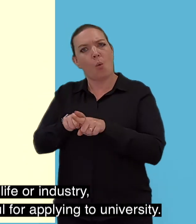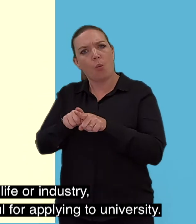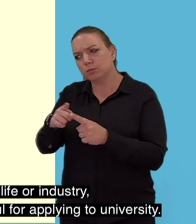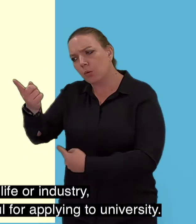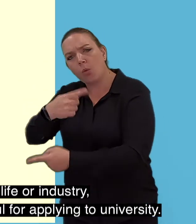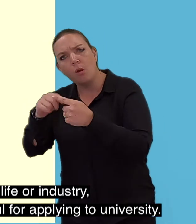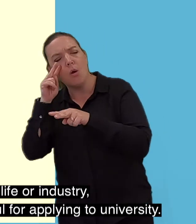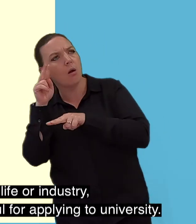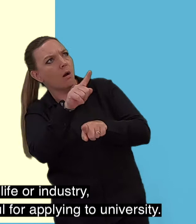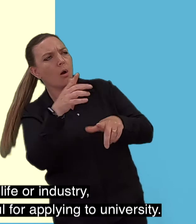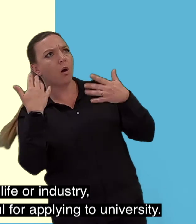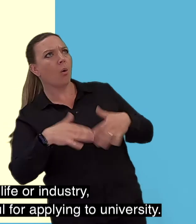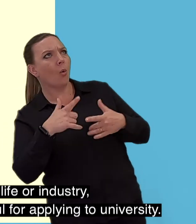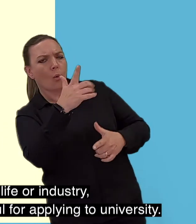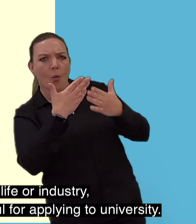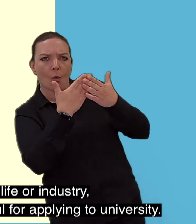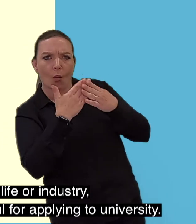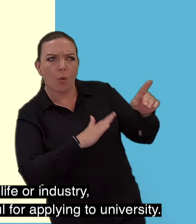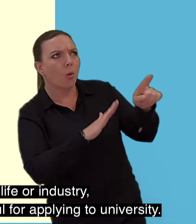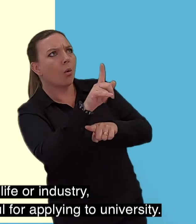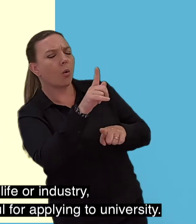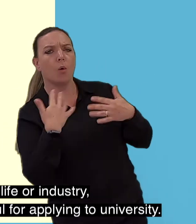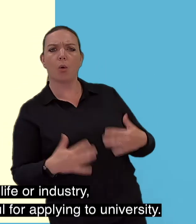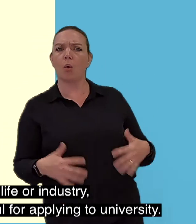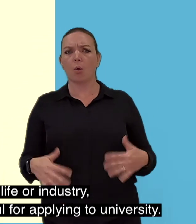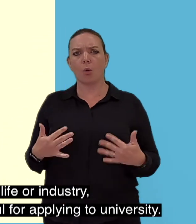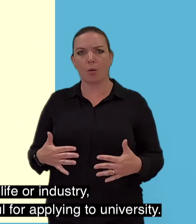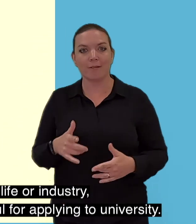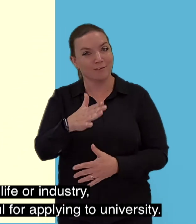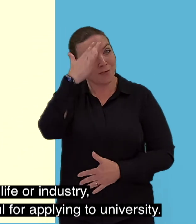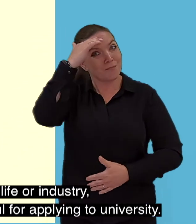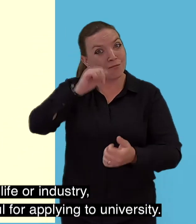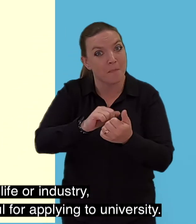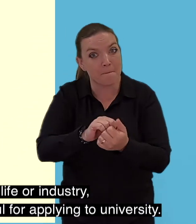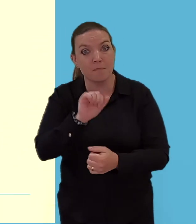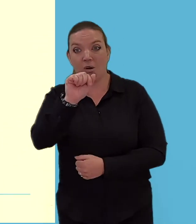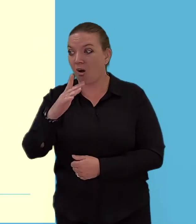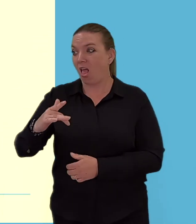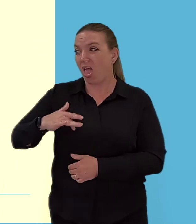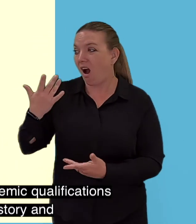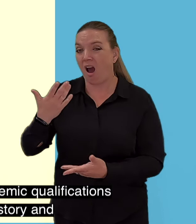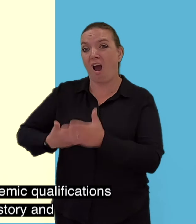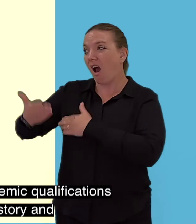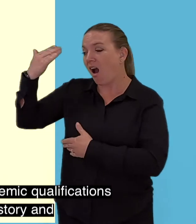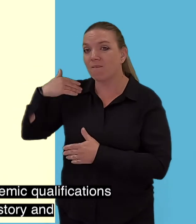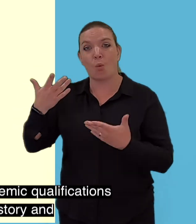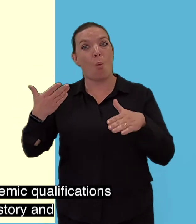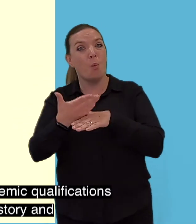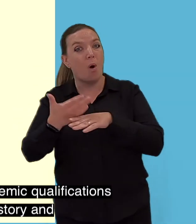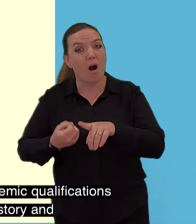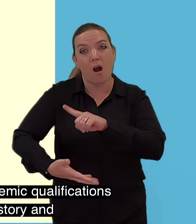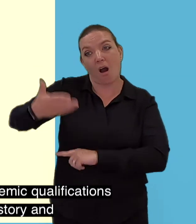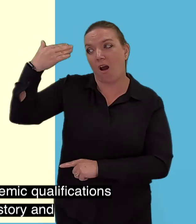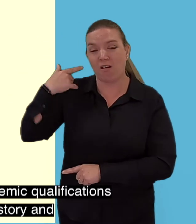them. Just bear in mind, wherever you come from in life or industry, you will already have a lot